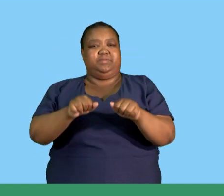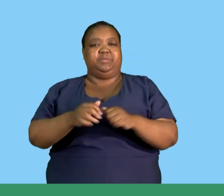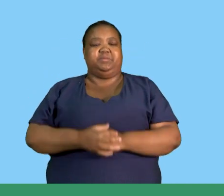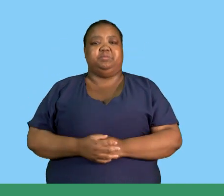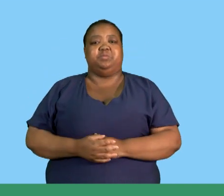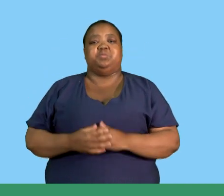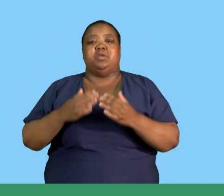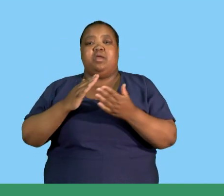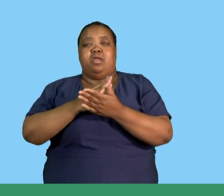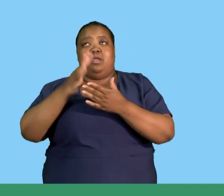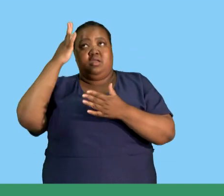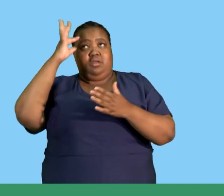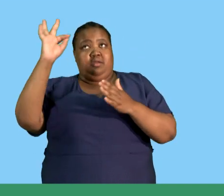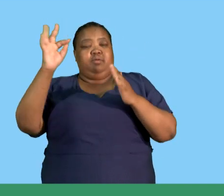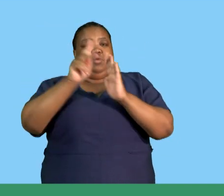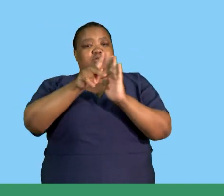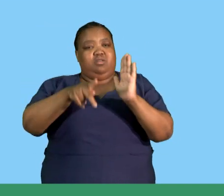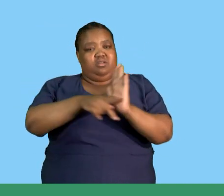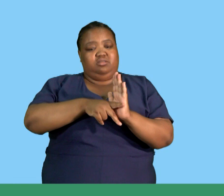affect the business